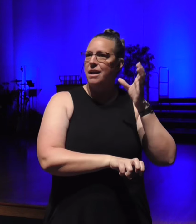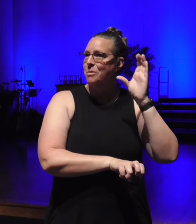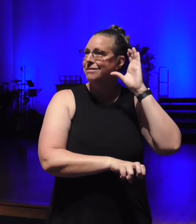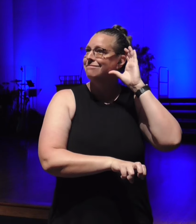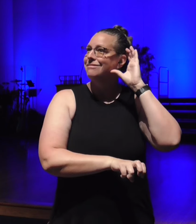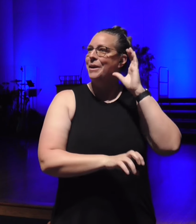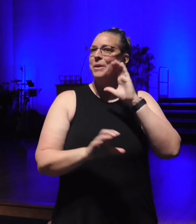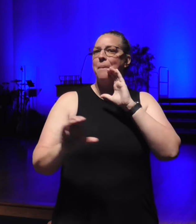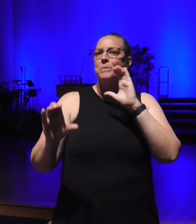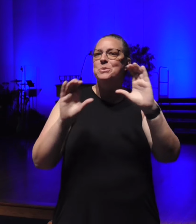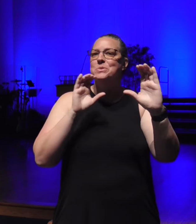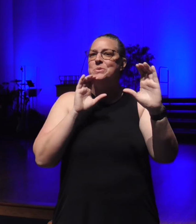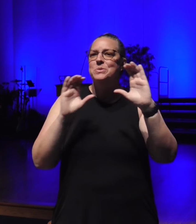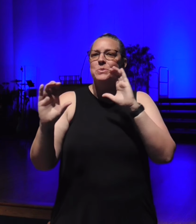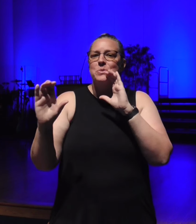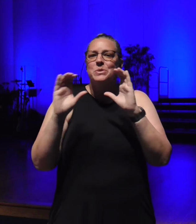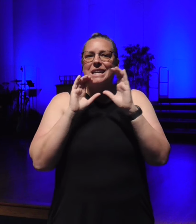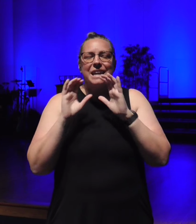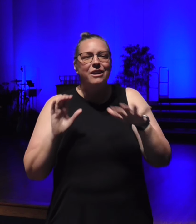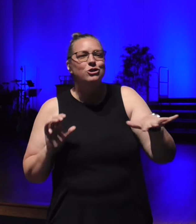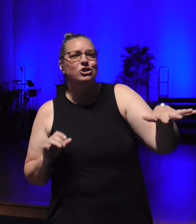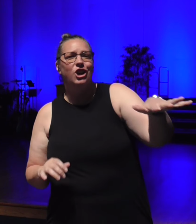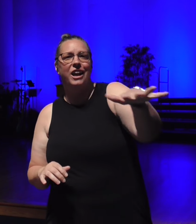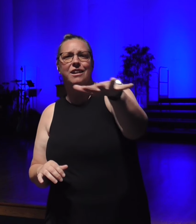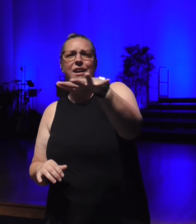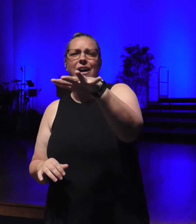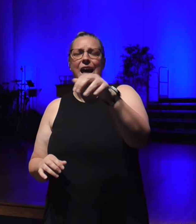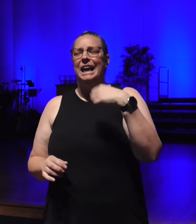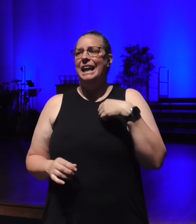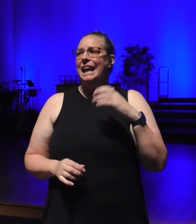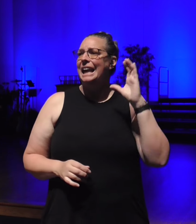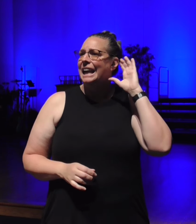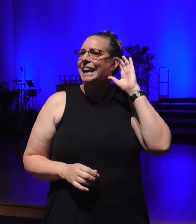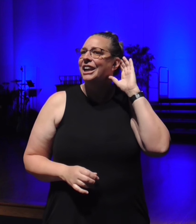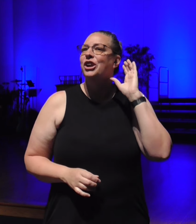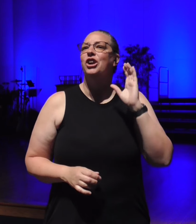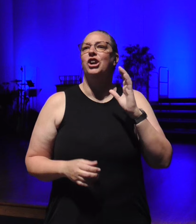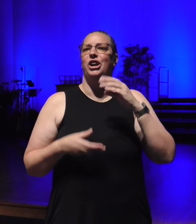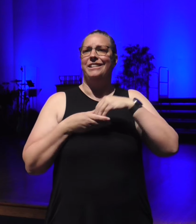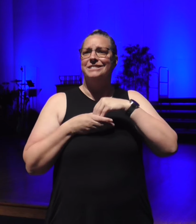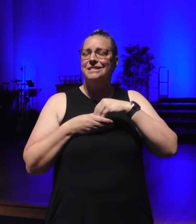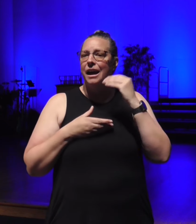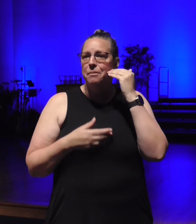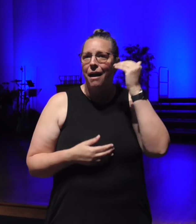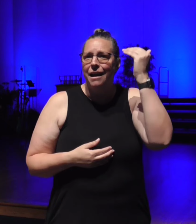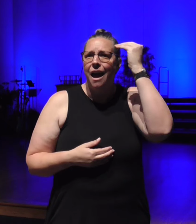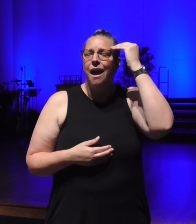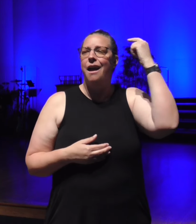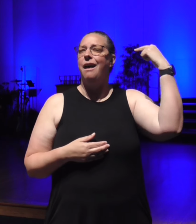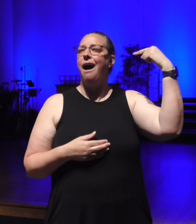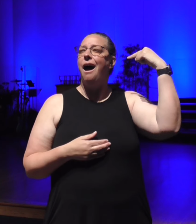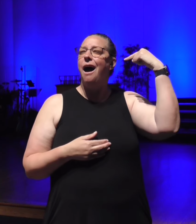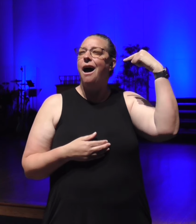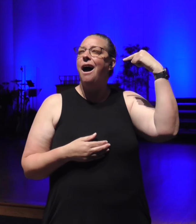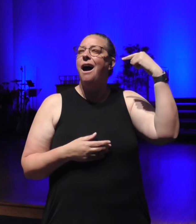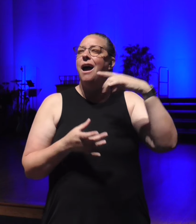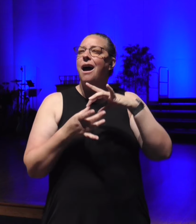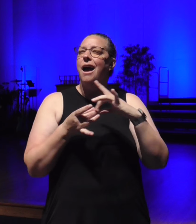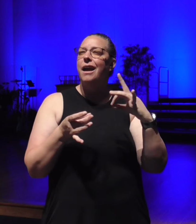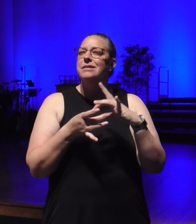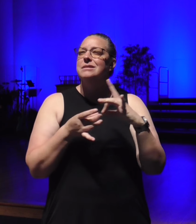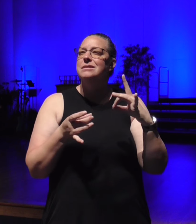communication when all of a sudden, he writes, he began to hear a voice within his head, and the voice said,